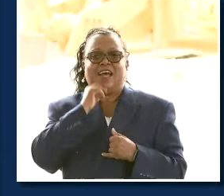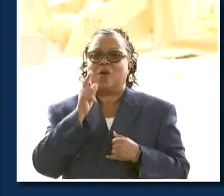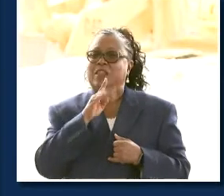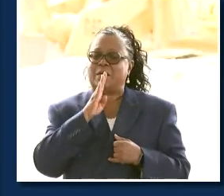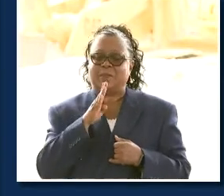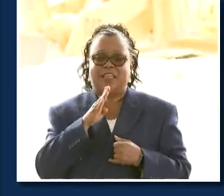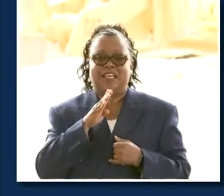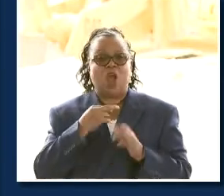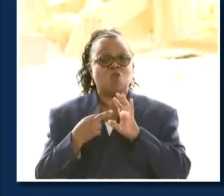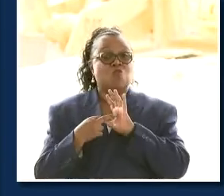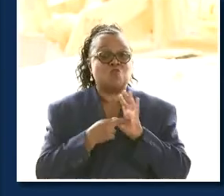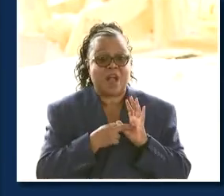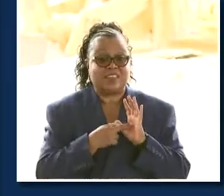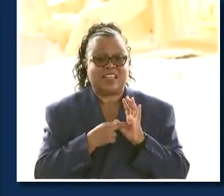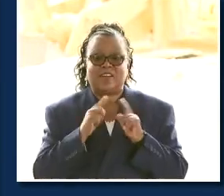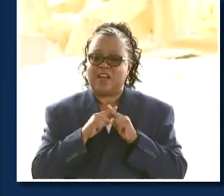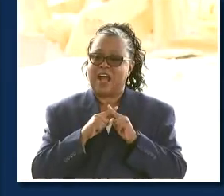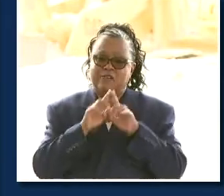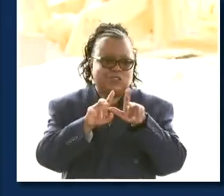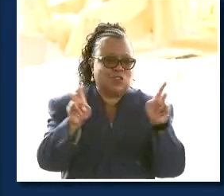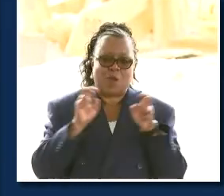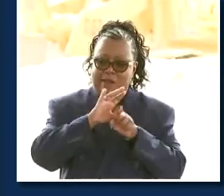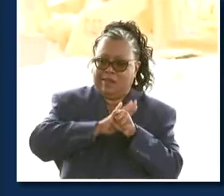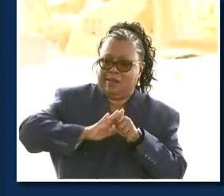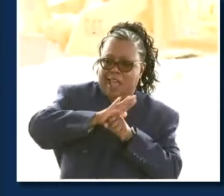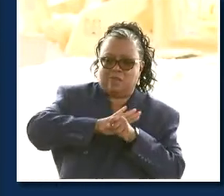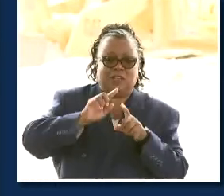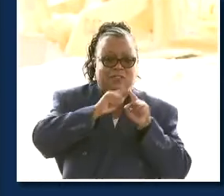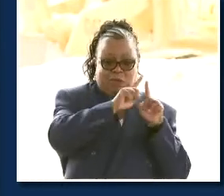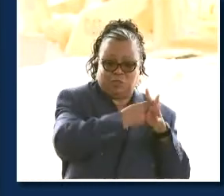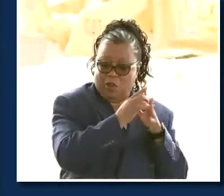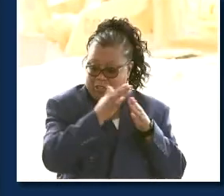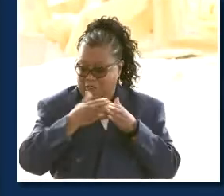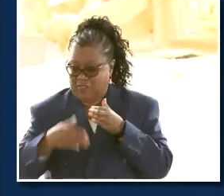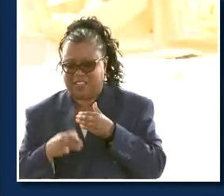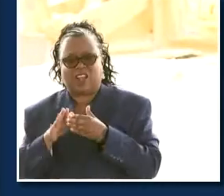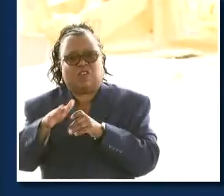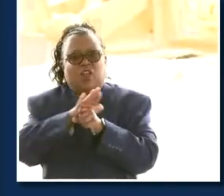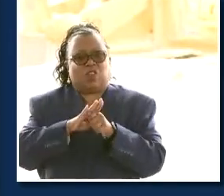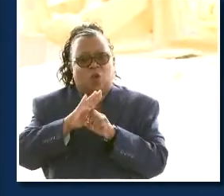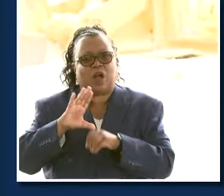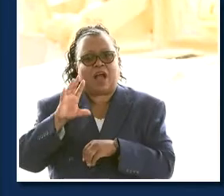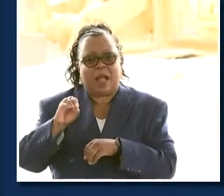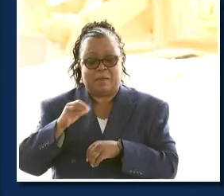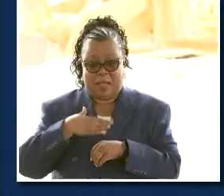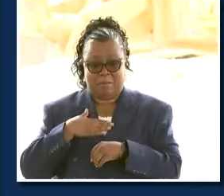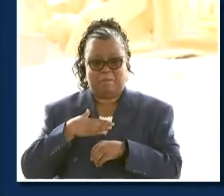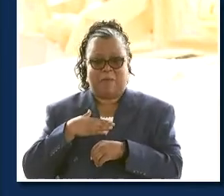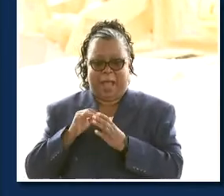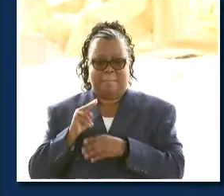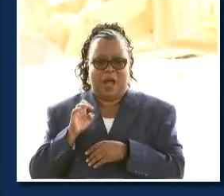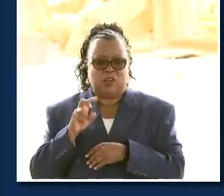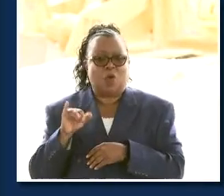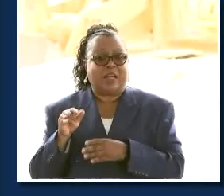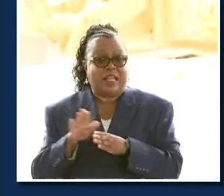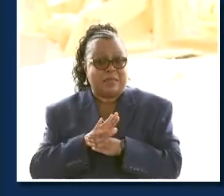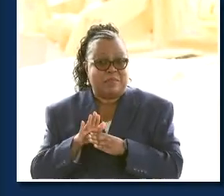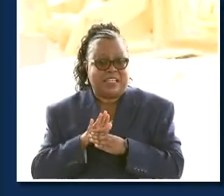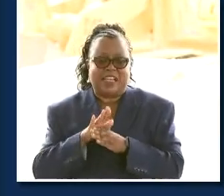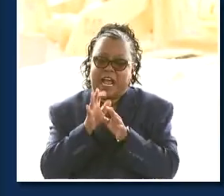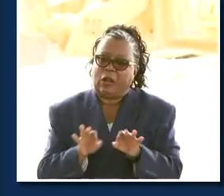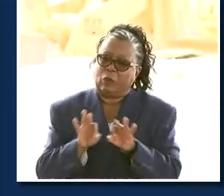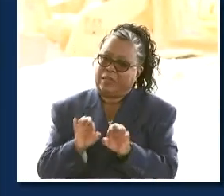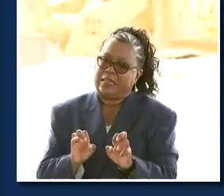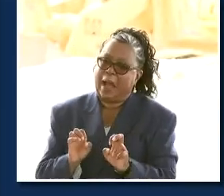be representative of the surrounding neighborhood from start to finish, but give a local company and minority business a